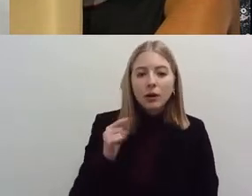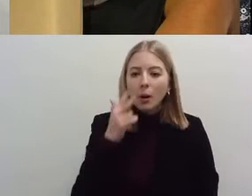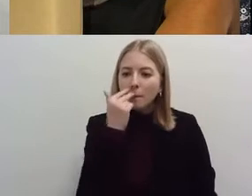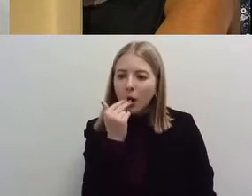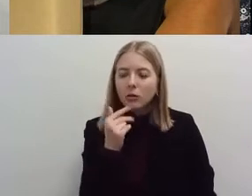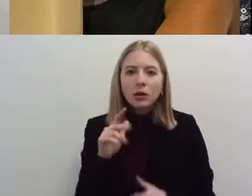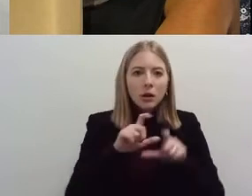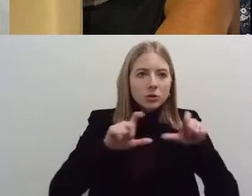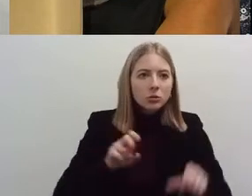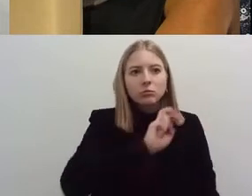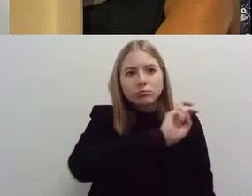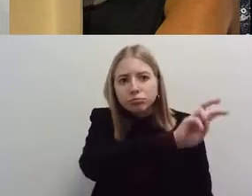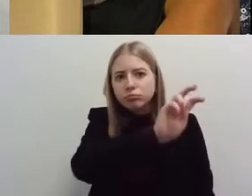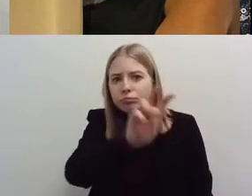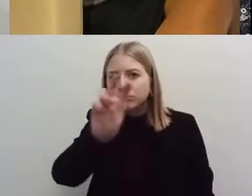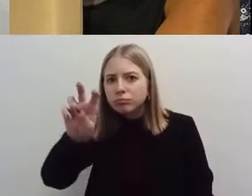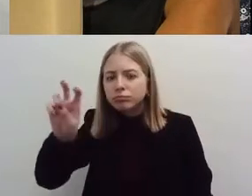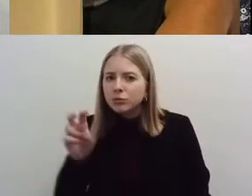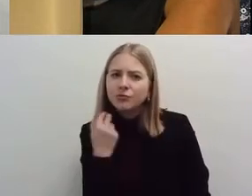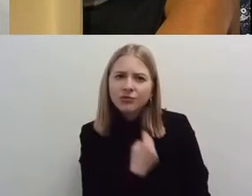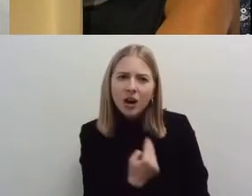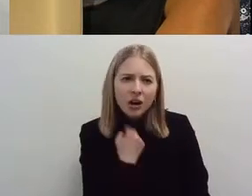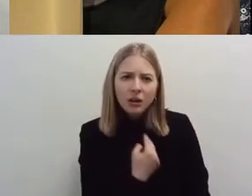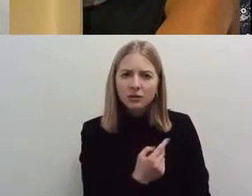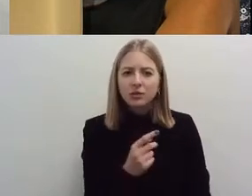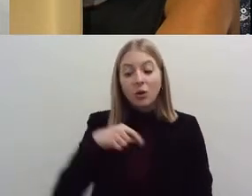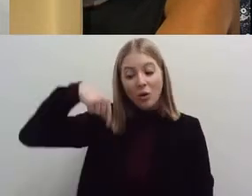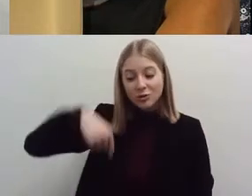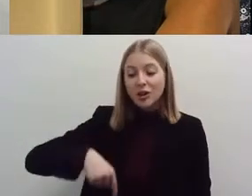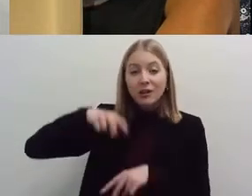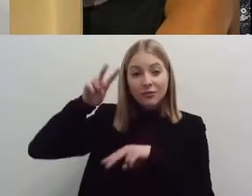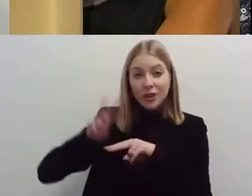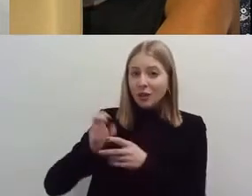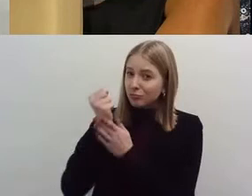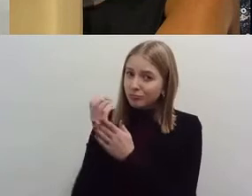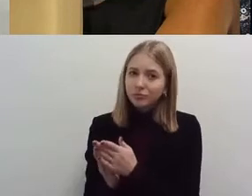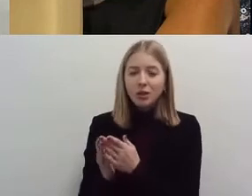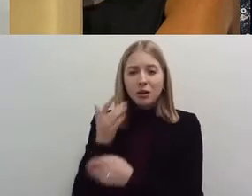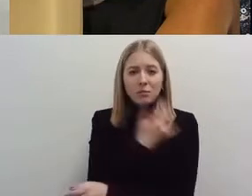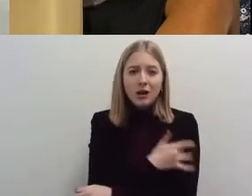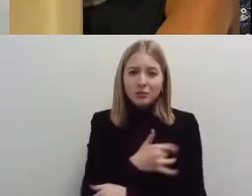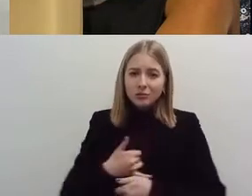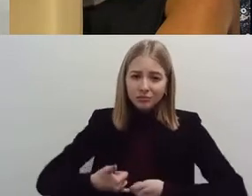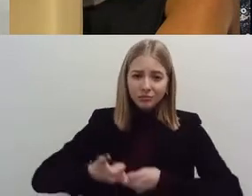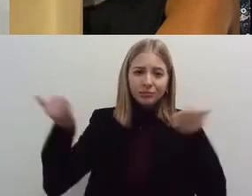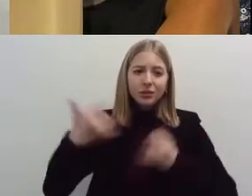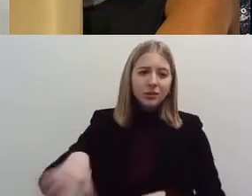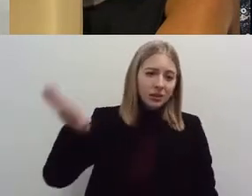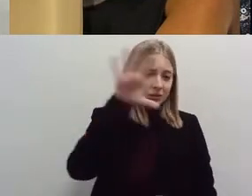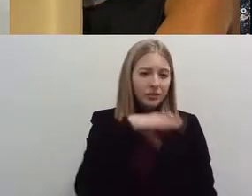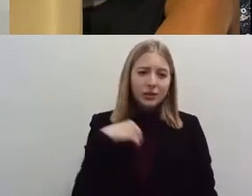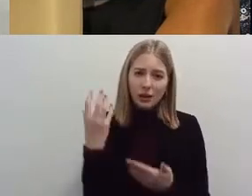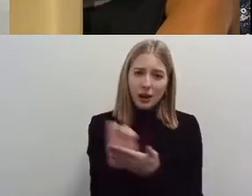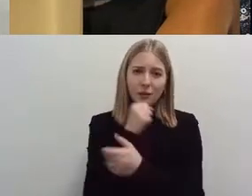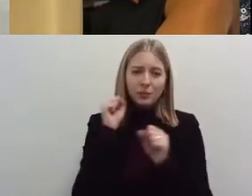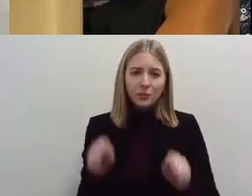it's easier to achieve, and it's easier for all of us to do the things together and put this little teenager